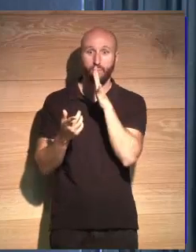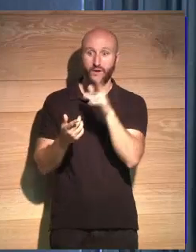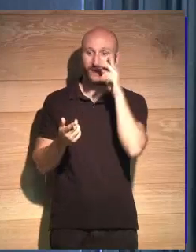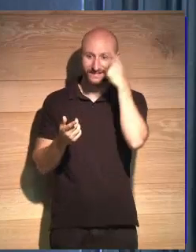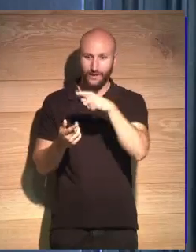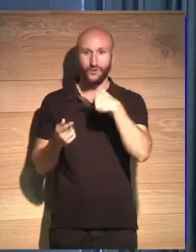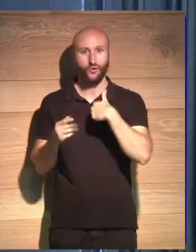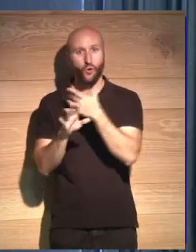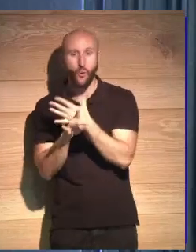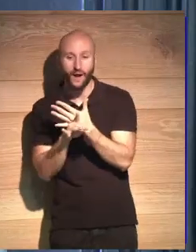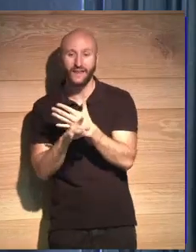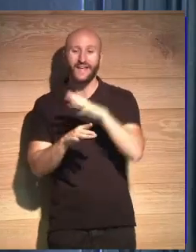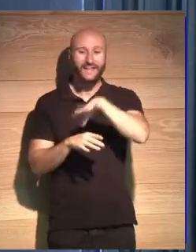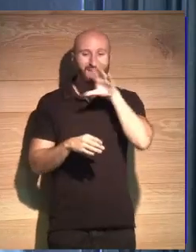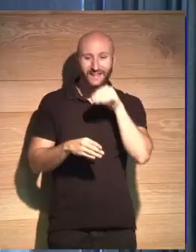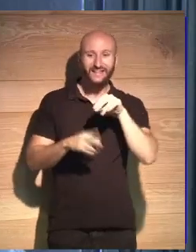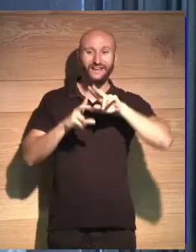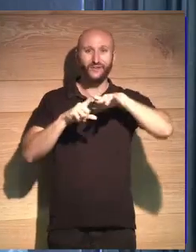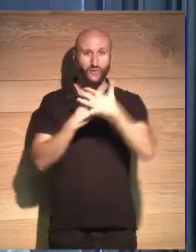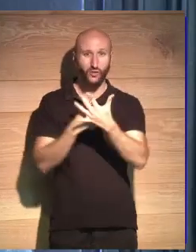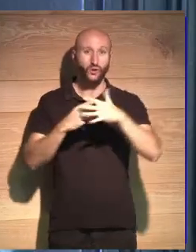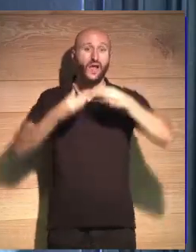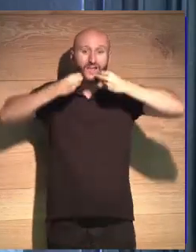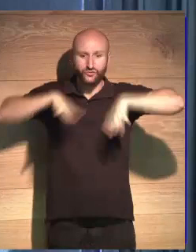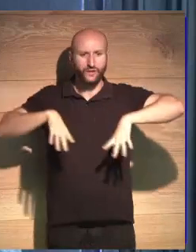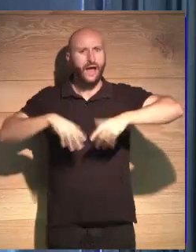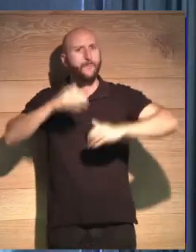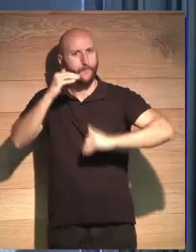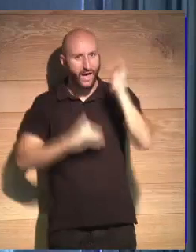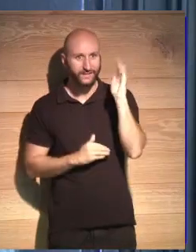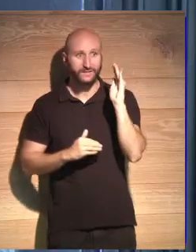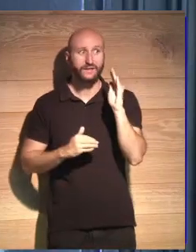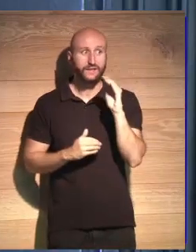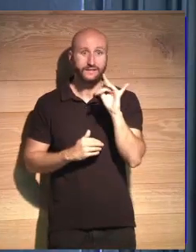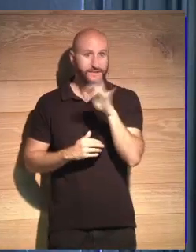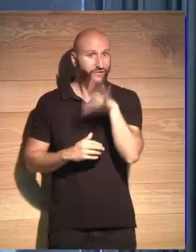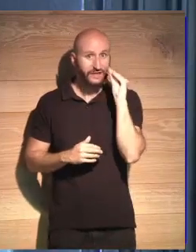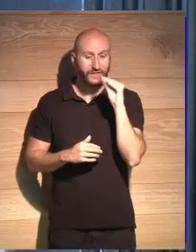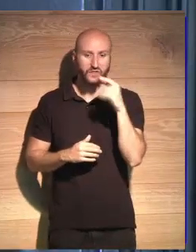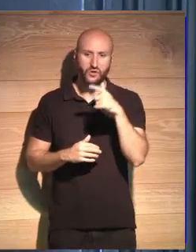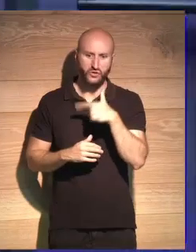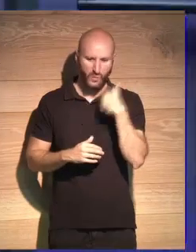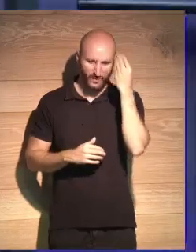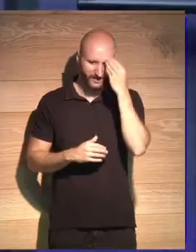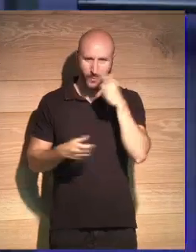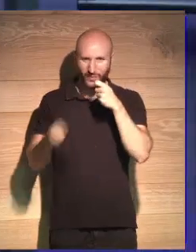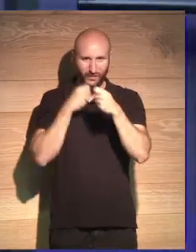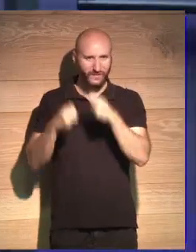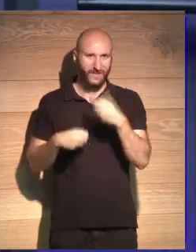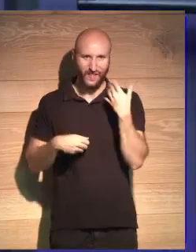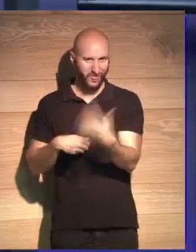dumb because of the way that they are presenting this. The children understood very well the complexity